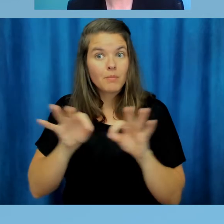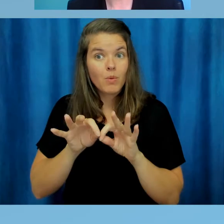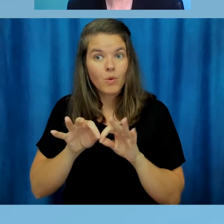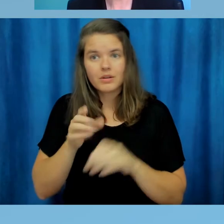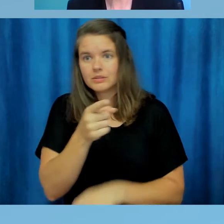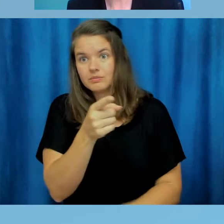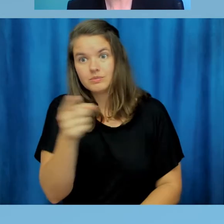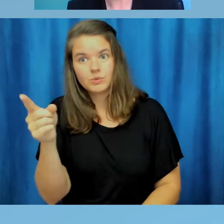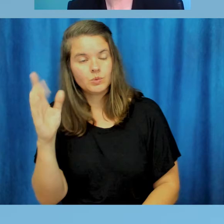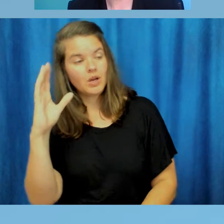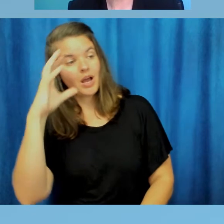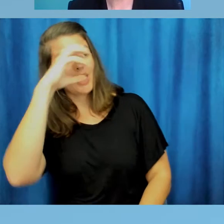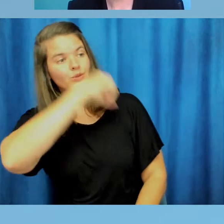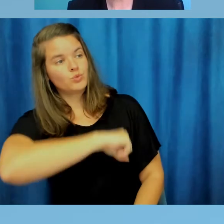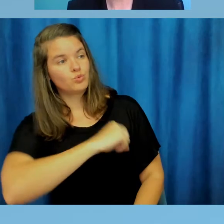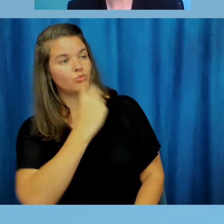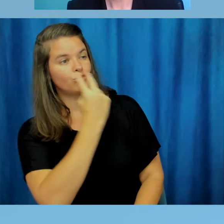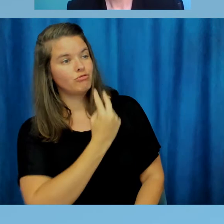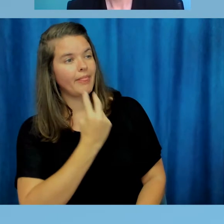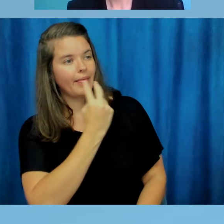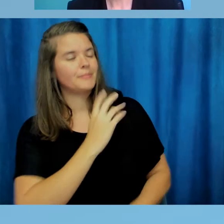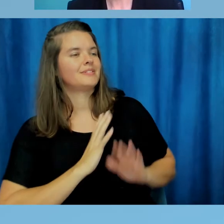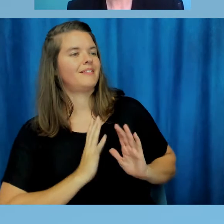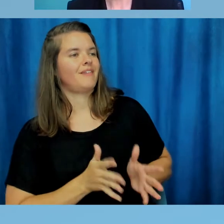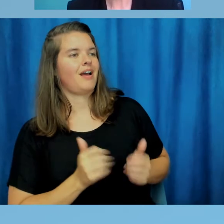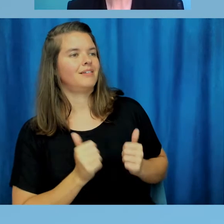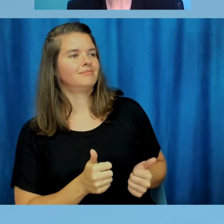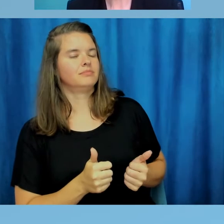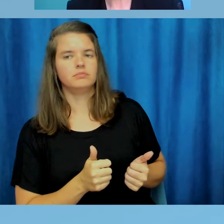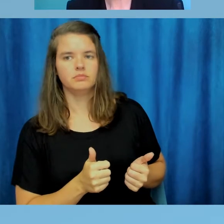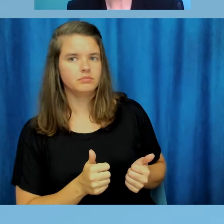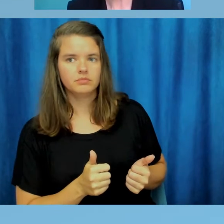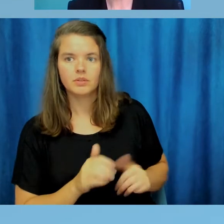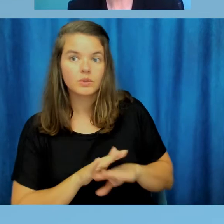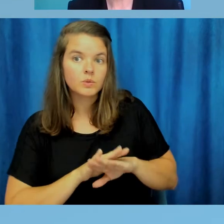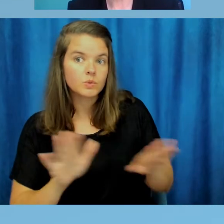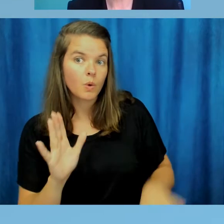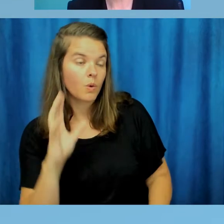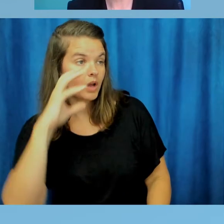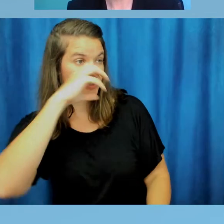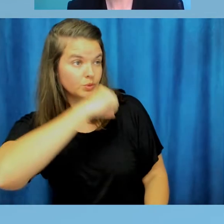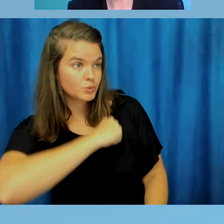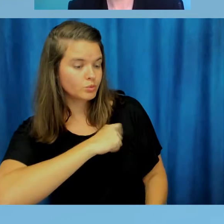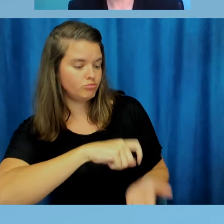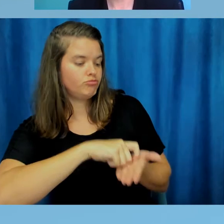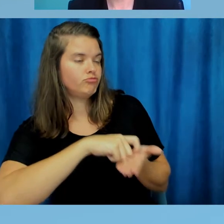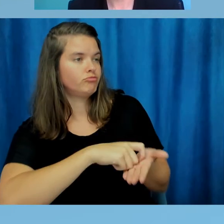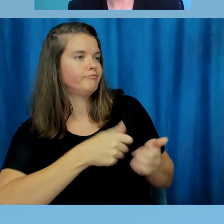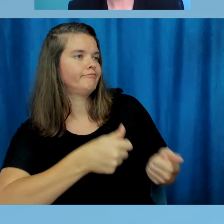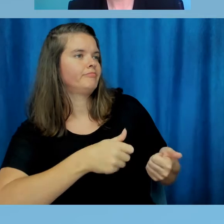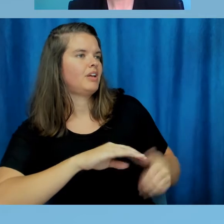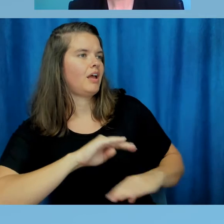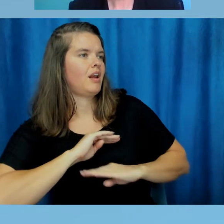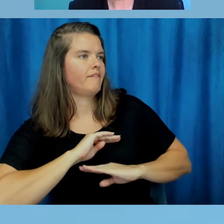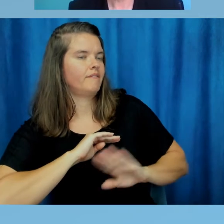not assume that they can read your lips, and you do not assume that they can communicate through